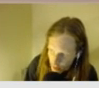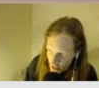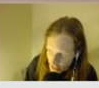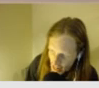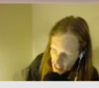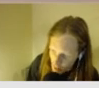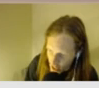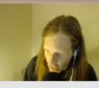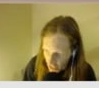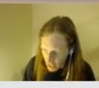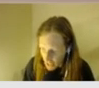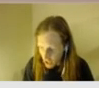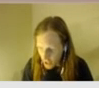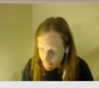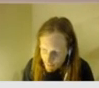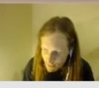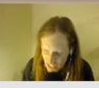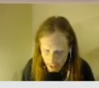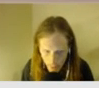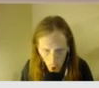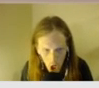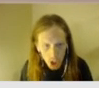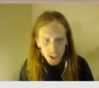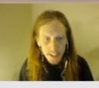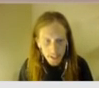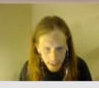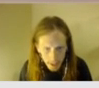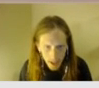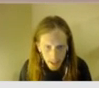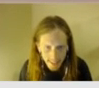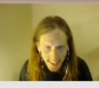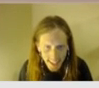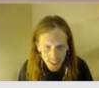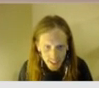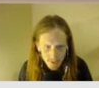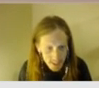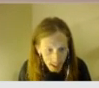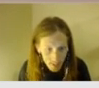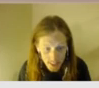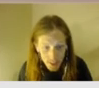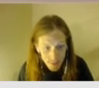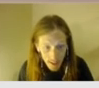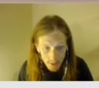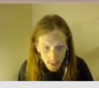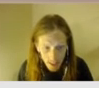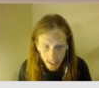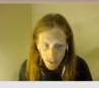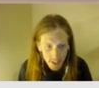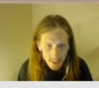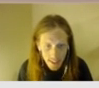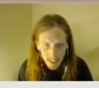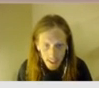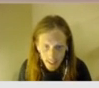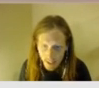the very dynamic and philosophical art that is photography and street photography. There's a lot of gear